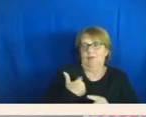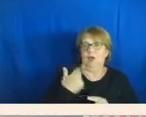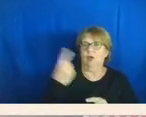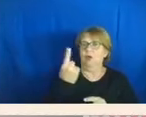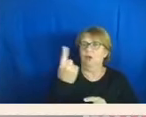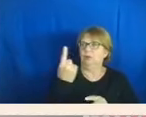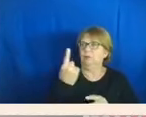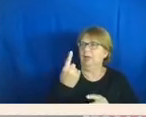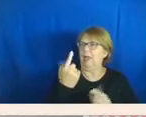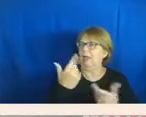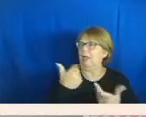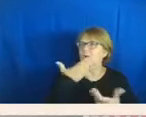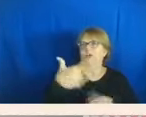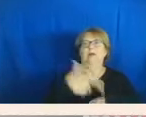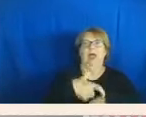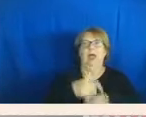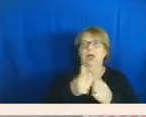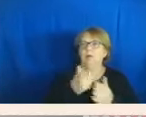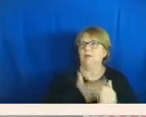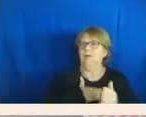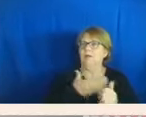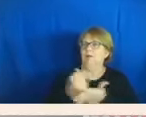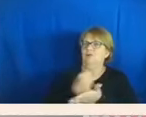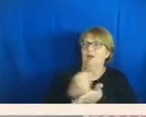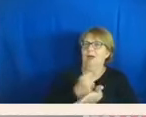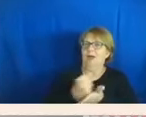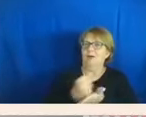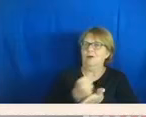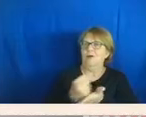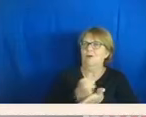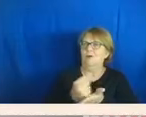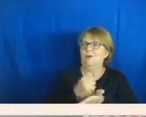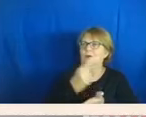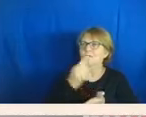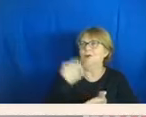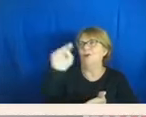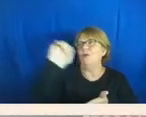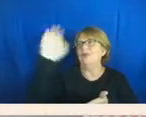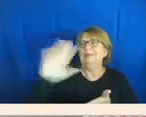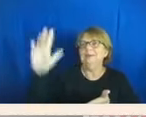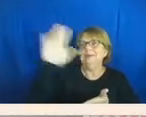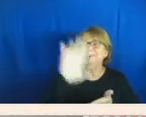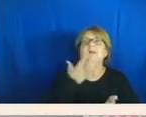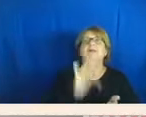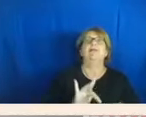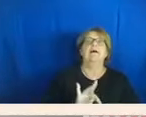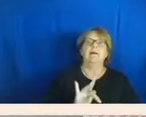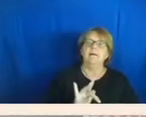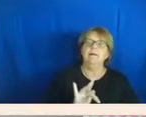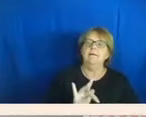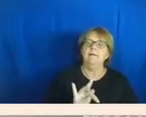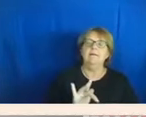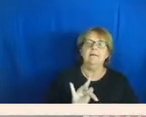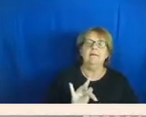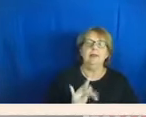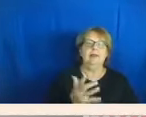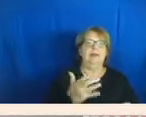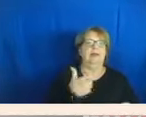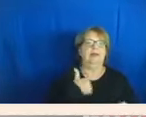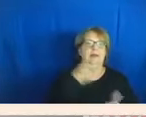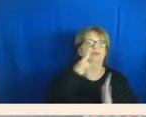with my credit card up there in the Northeast. And luckily, you know, I check my